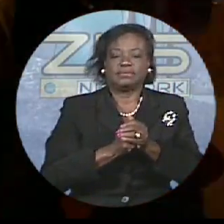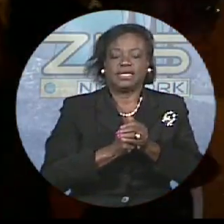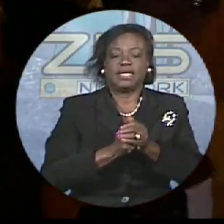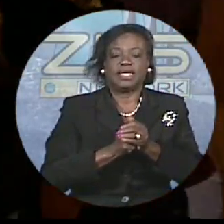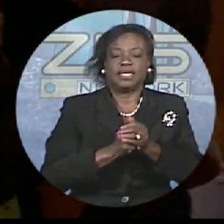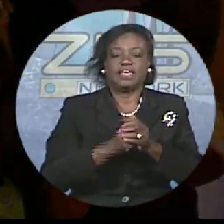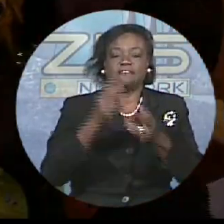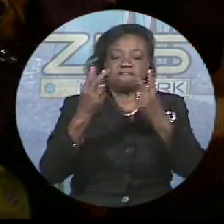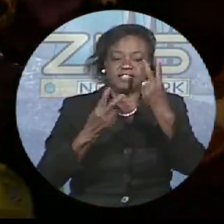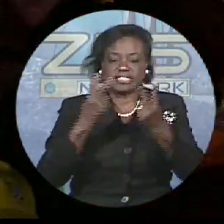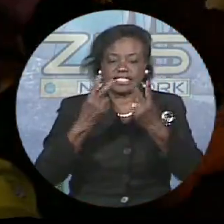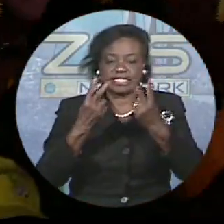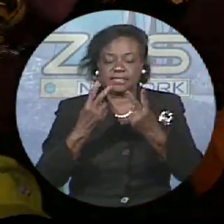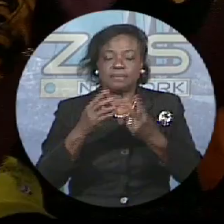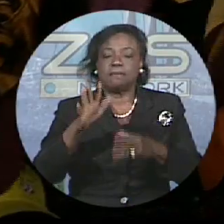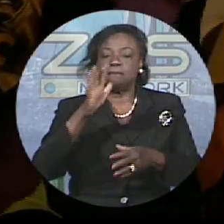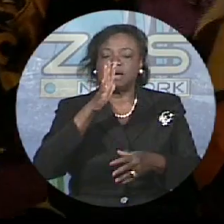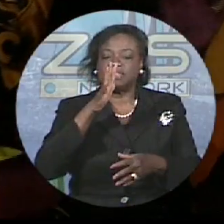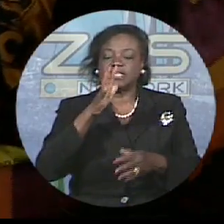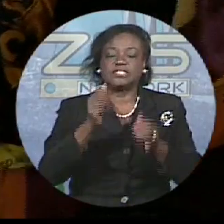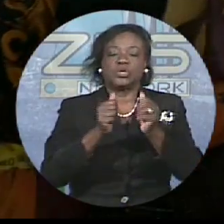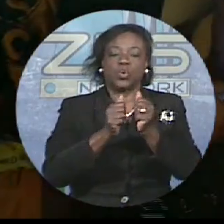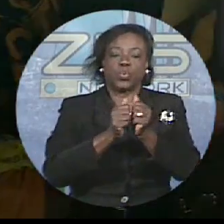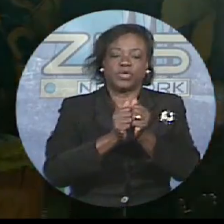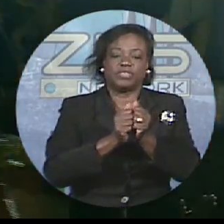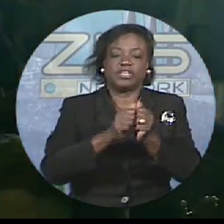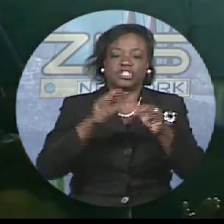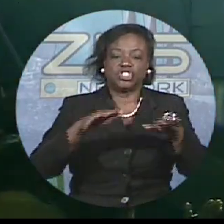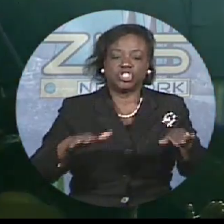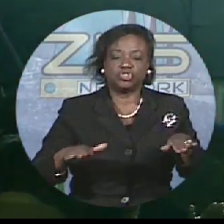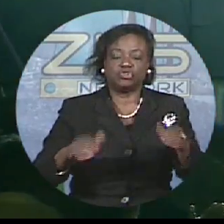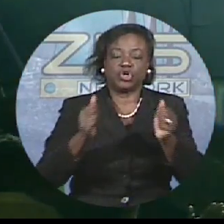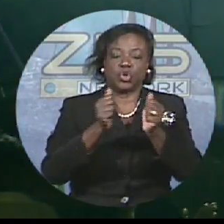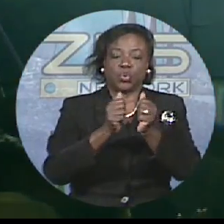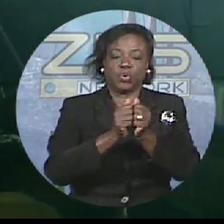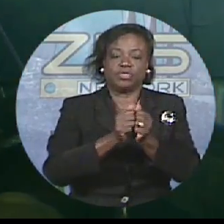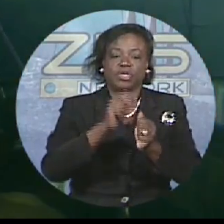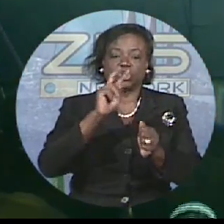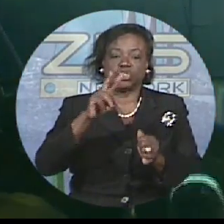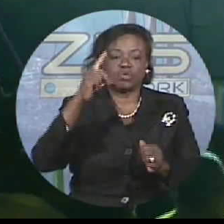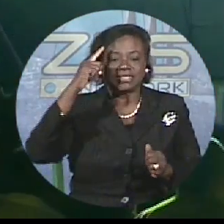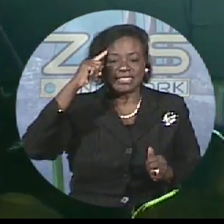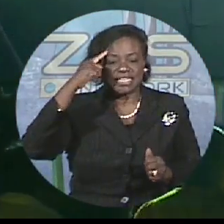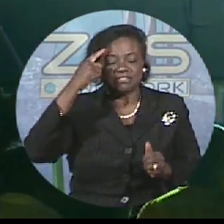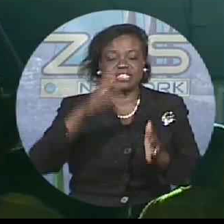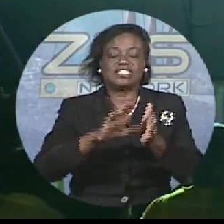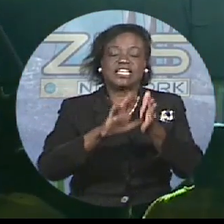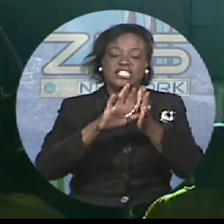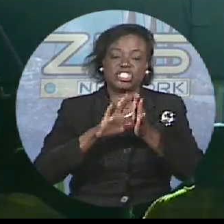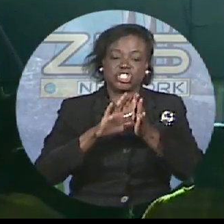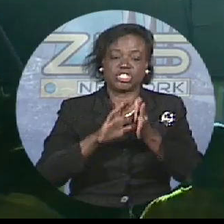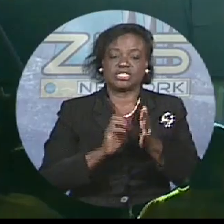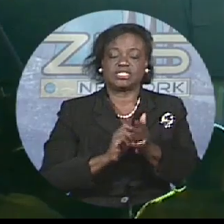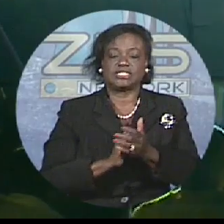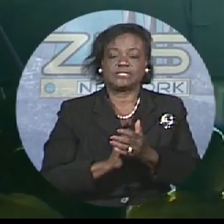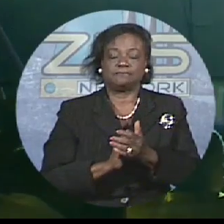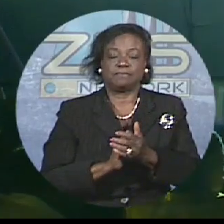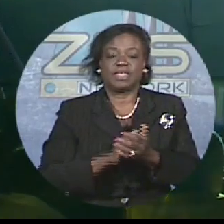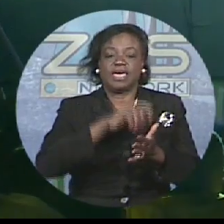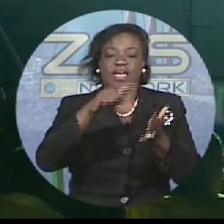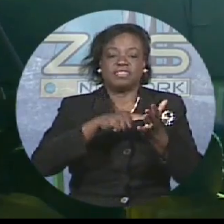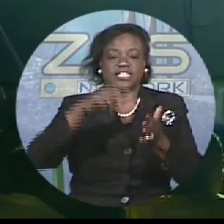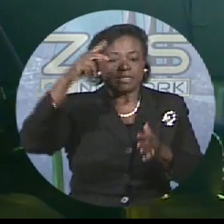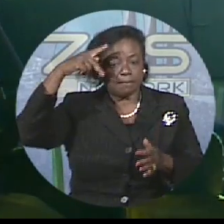who had children with serious medical conditions, one cerebral palsy and the other a brain condition. He made this commitment. That this